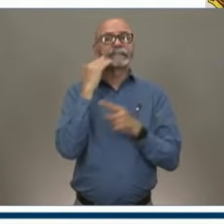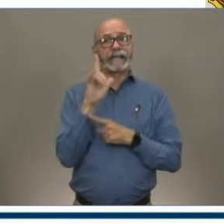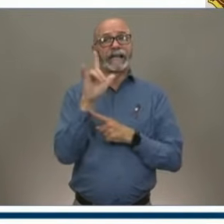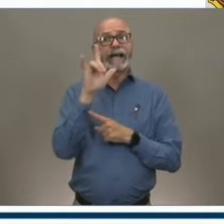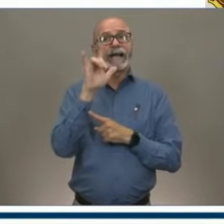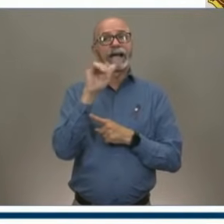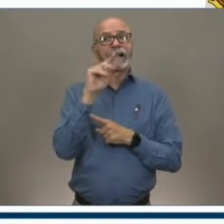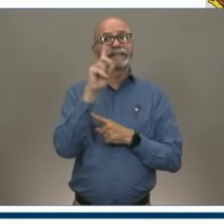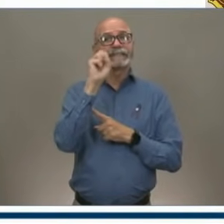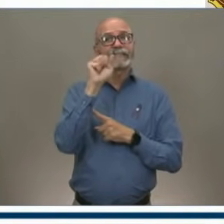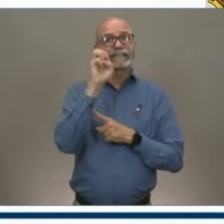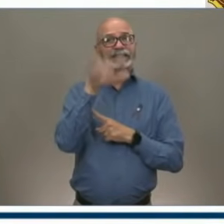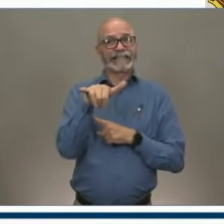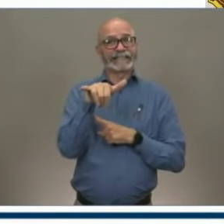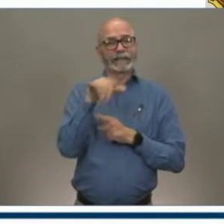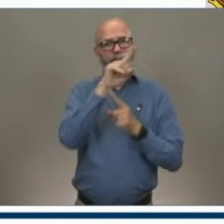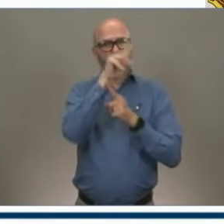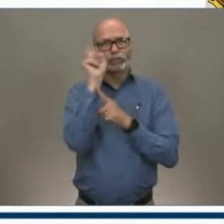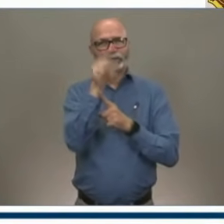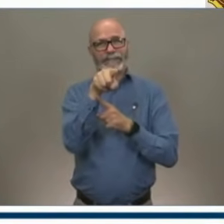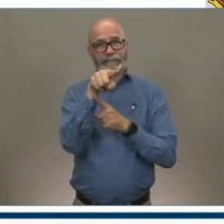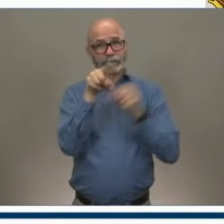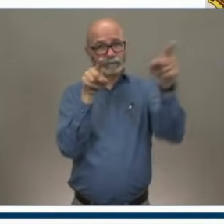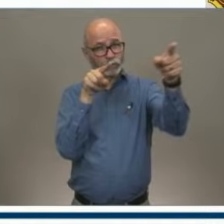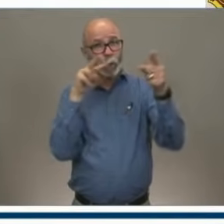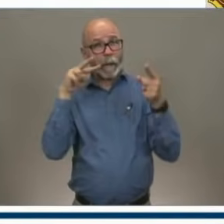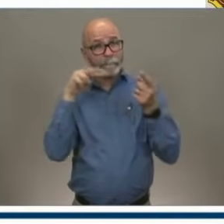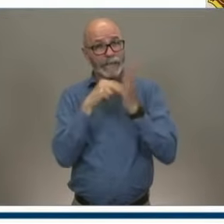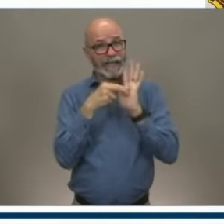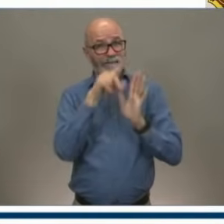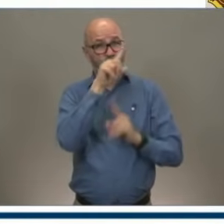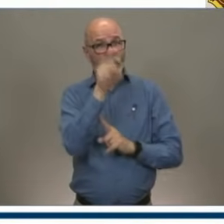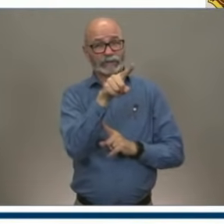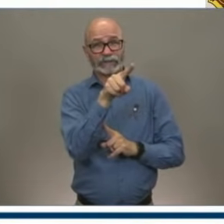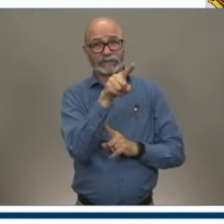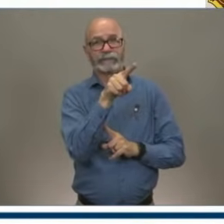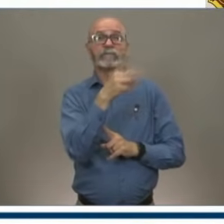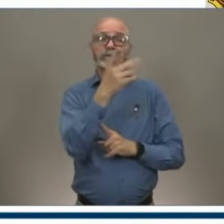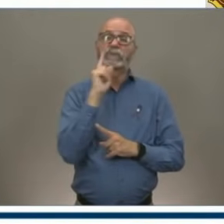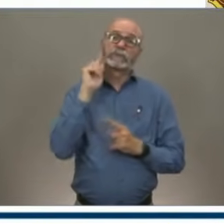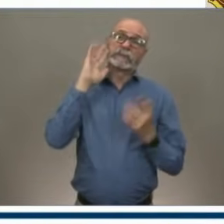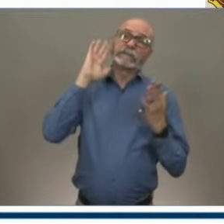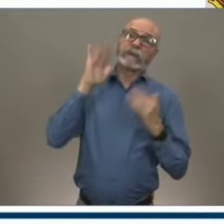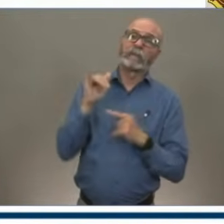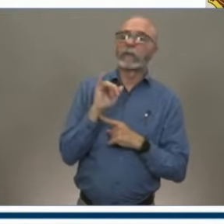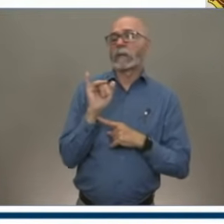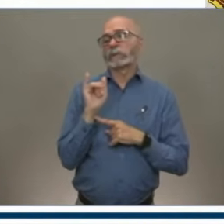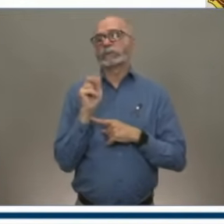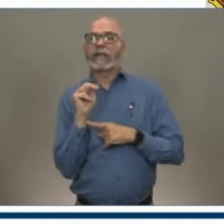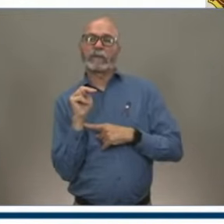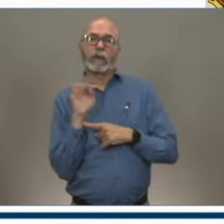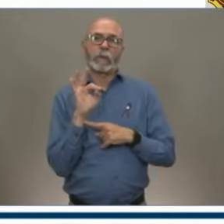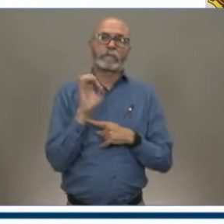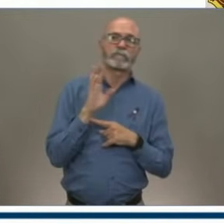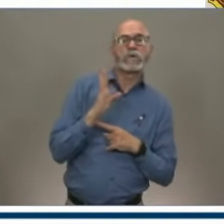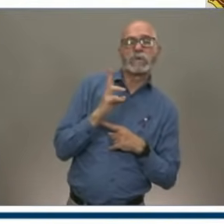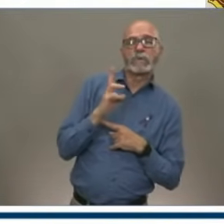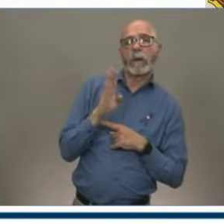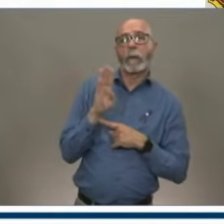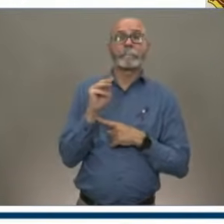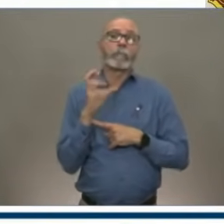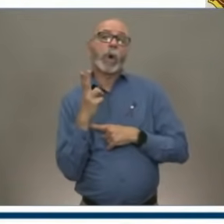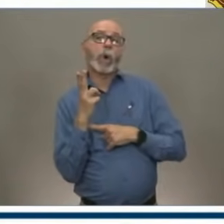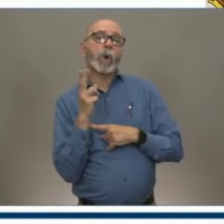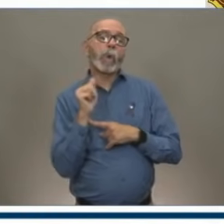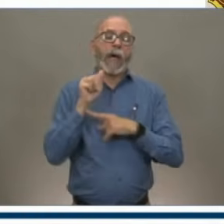of the line will be vaccinated through January, February, March, and April, and correct me if I'm wrong.